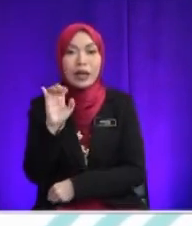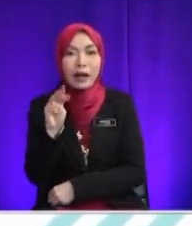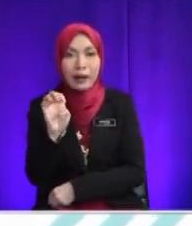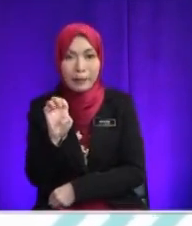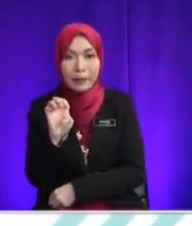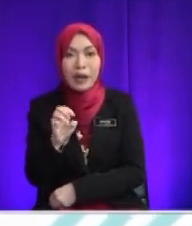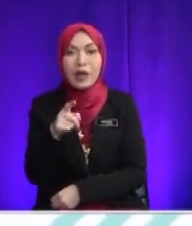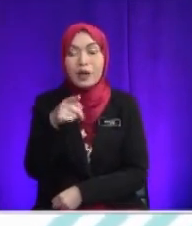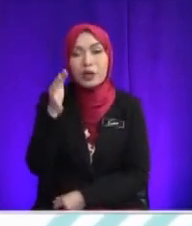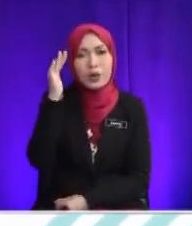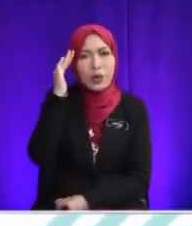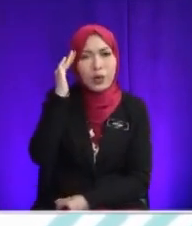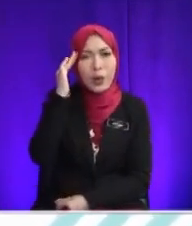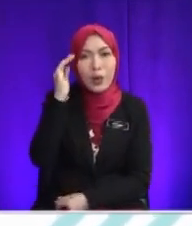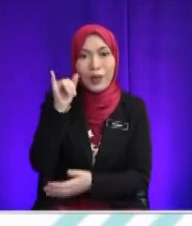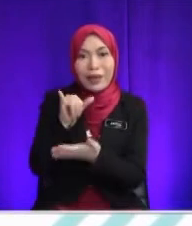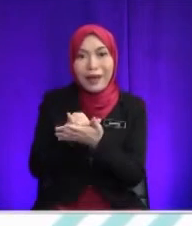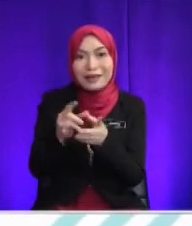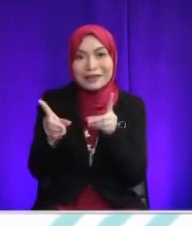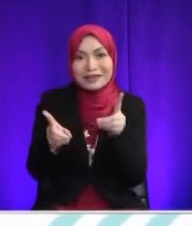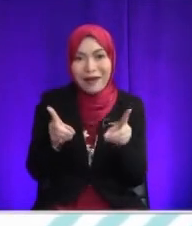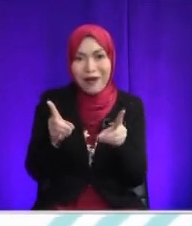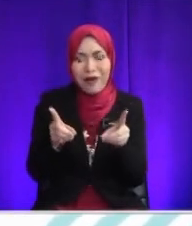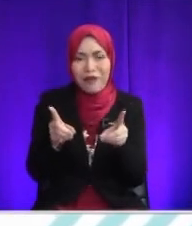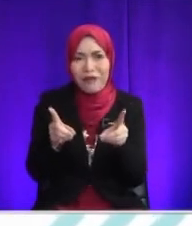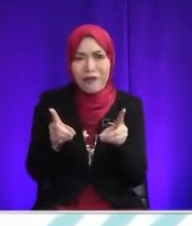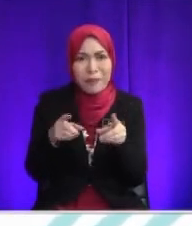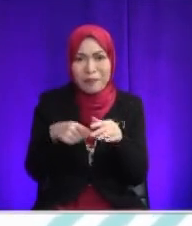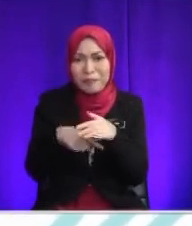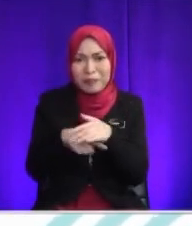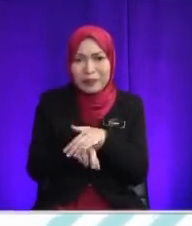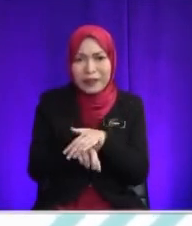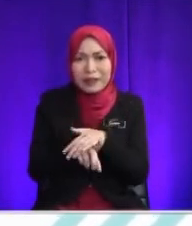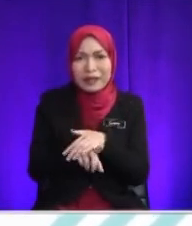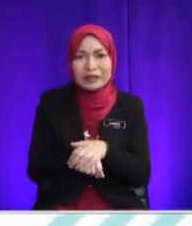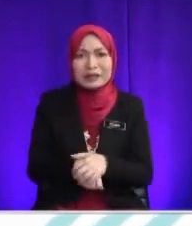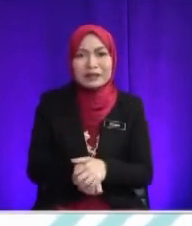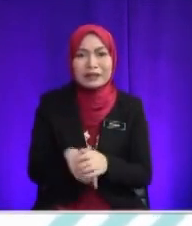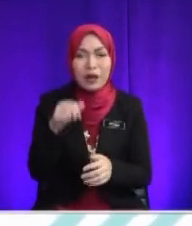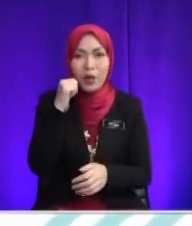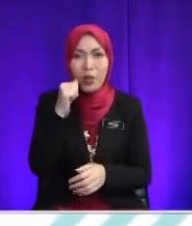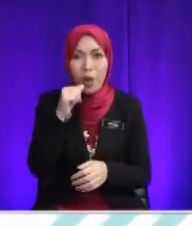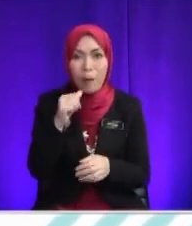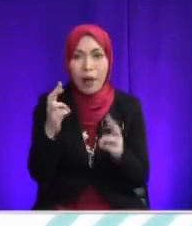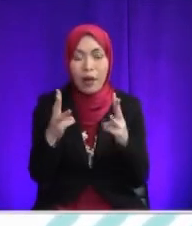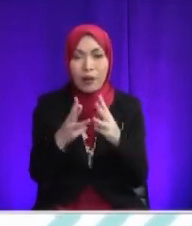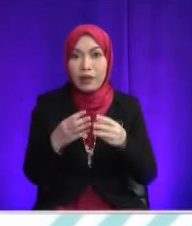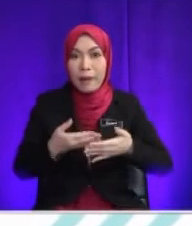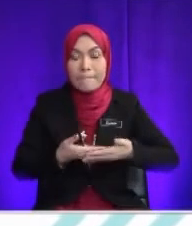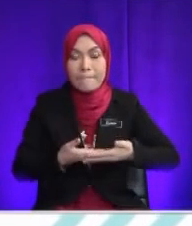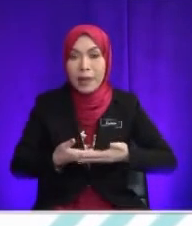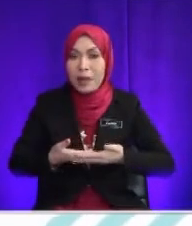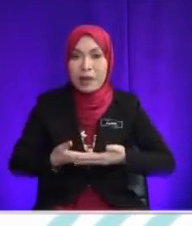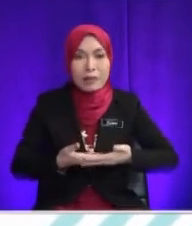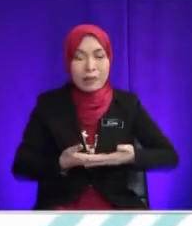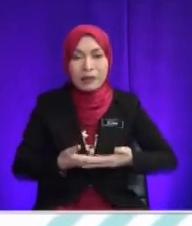You know that driver who drove onto the pavement and killed a woman and her baby? Yes, I remember. He was only